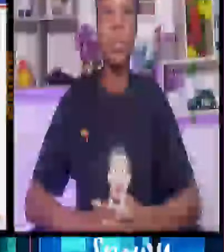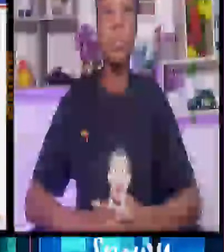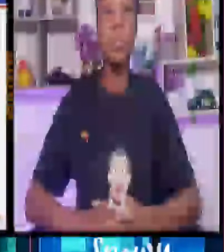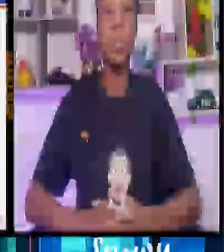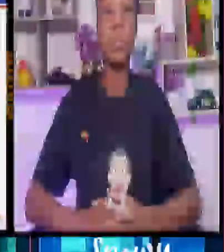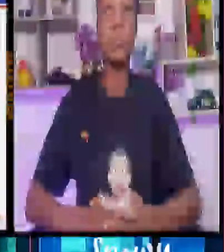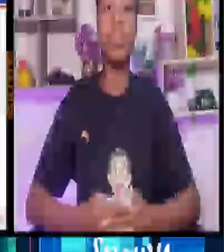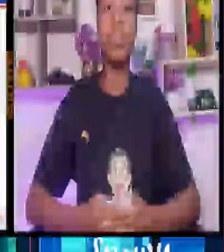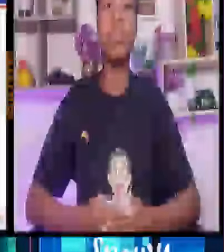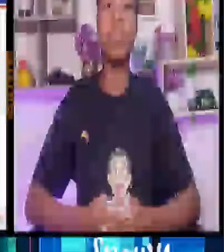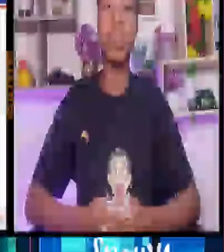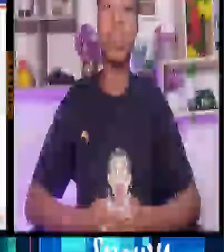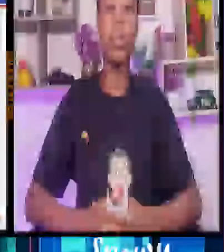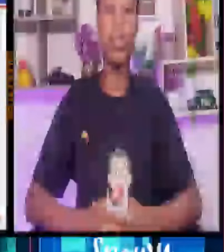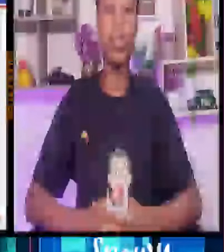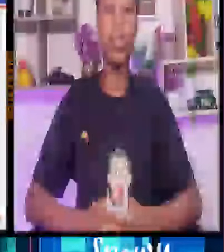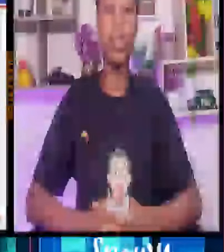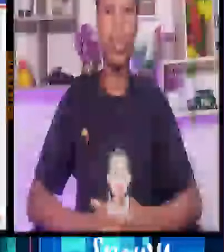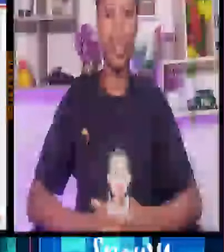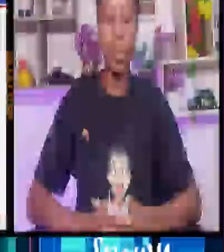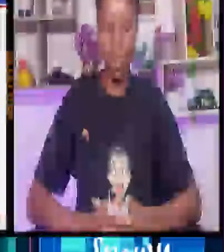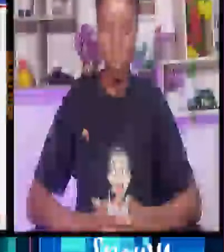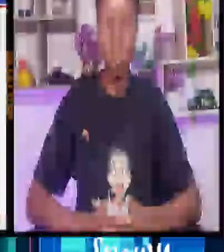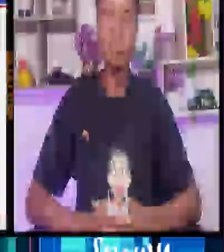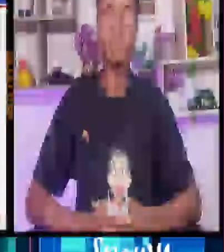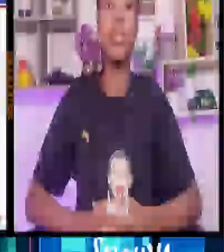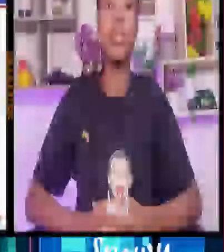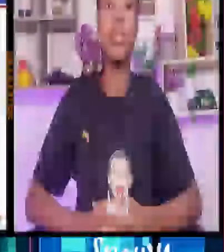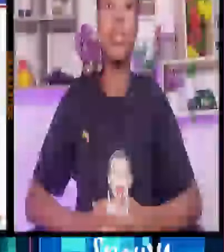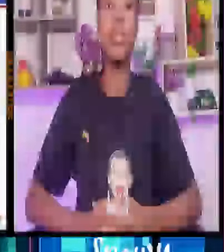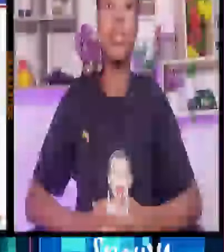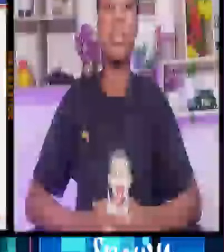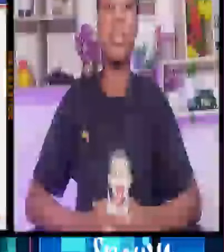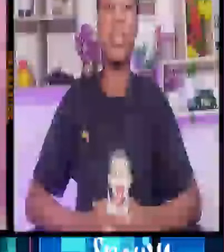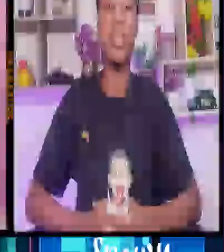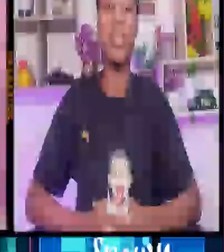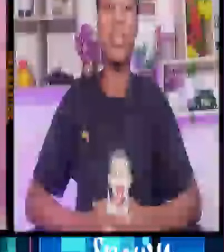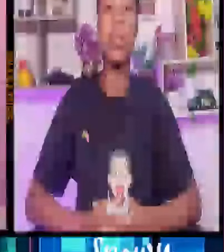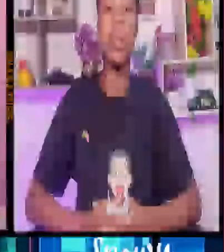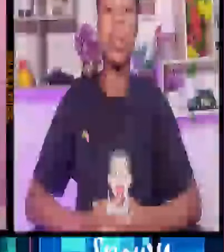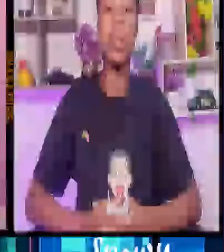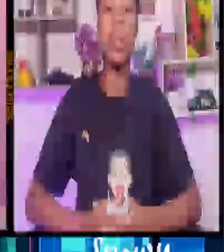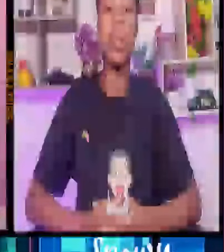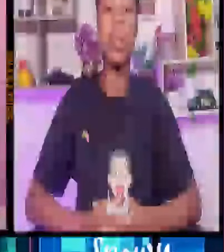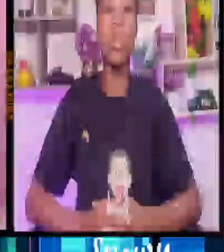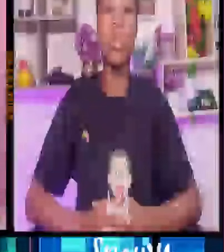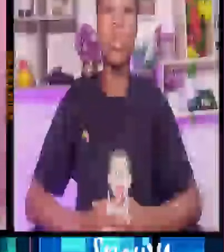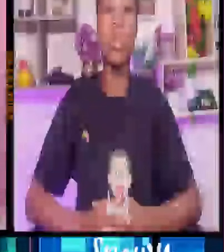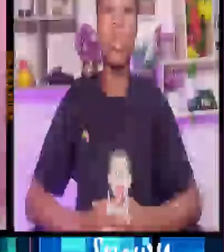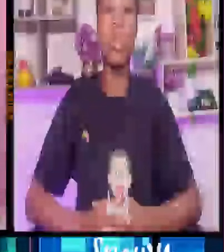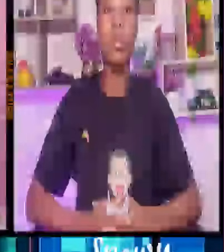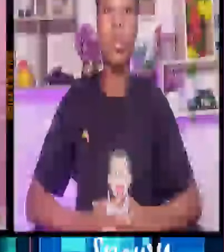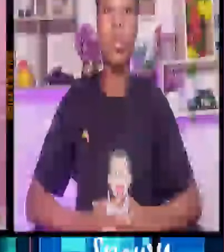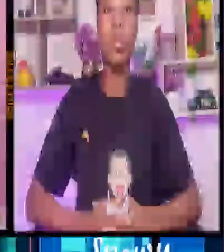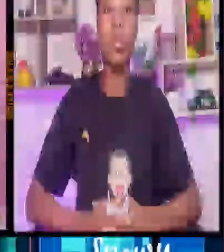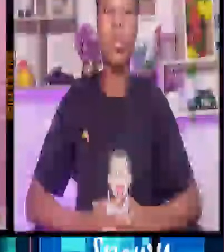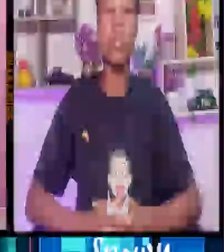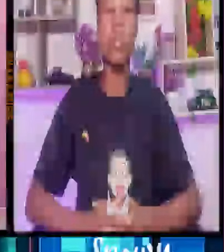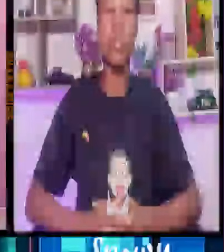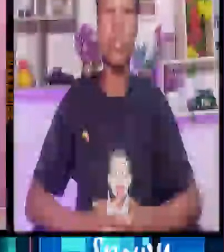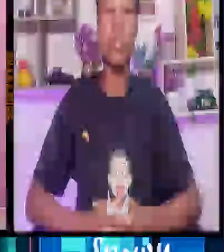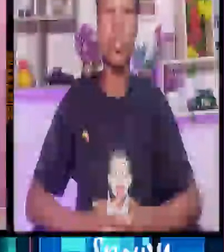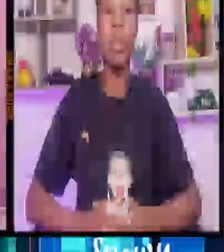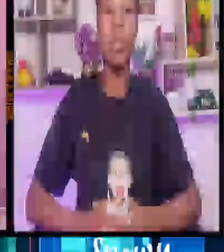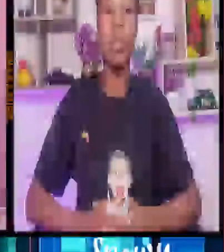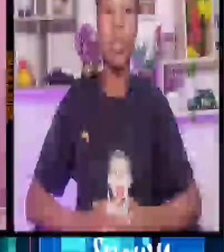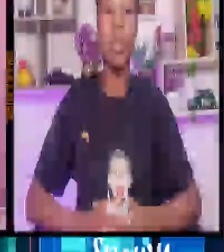won, and maybe due to more practices and irregularities. It was then that he made that profound statement that I disagree with the decision of the court,